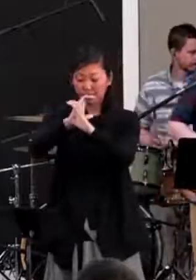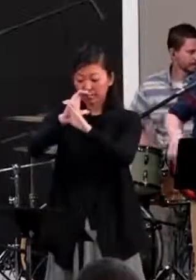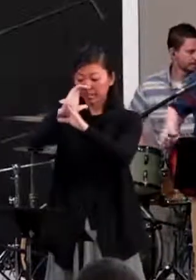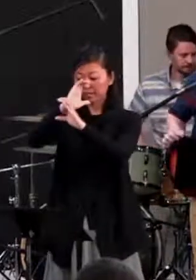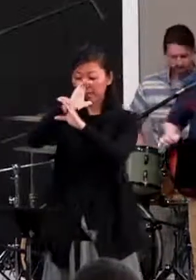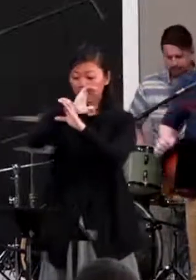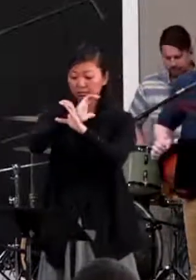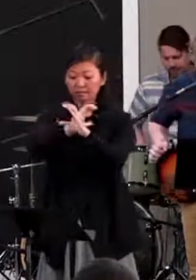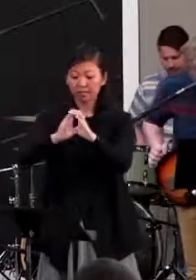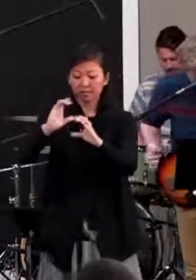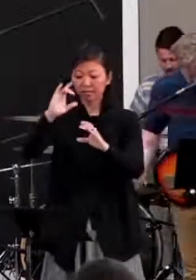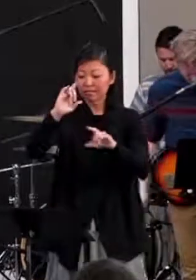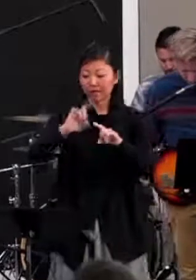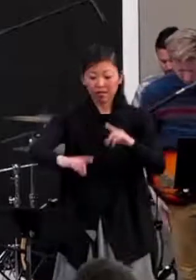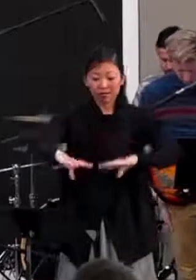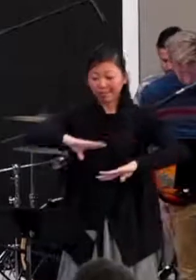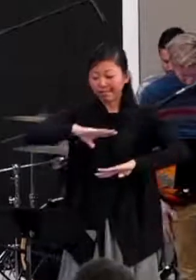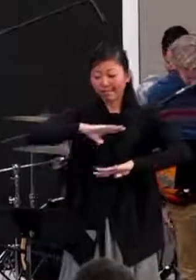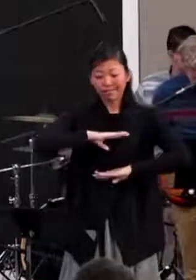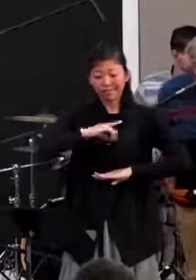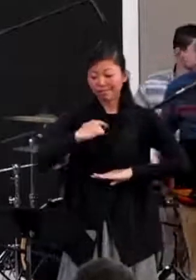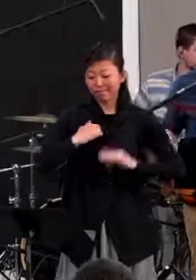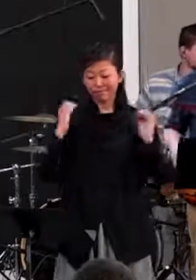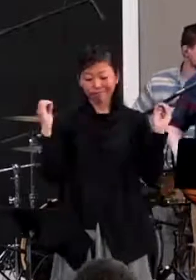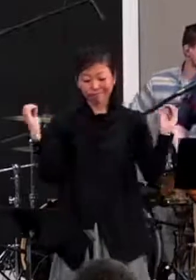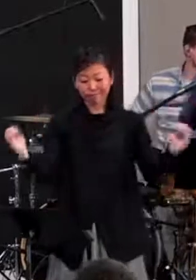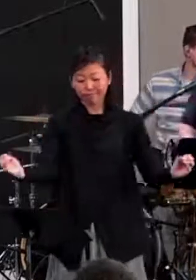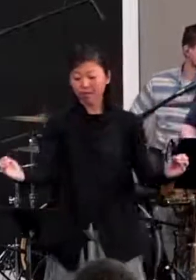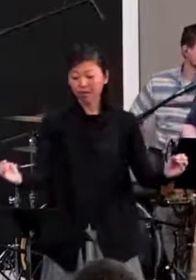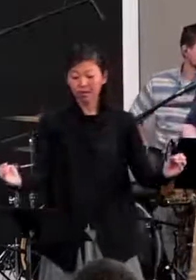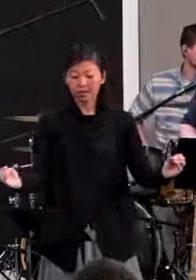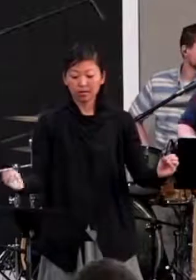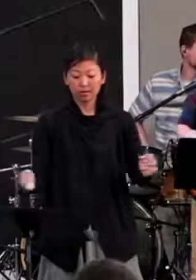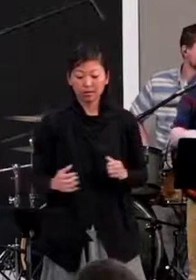but it couldn't fill me.